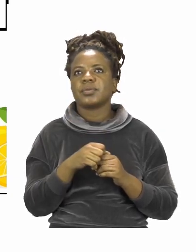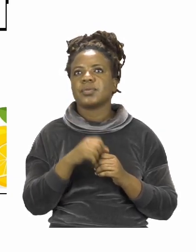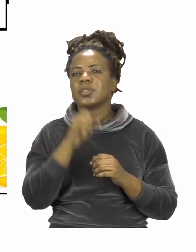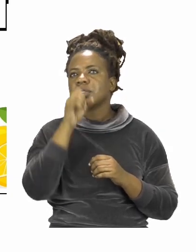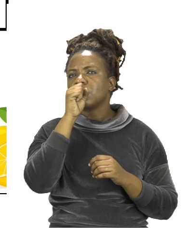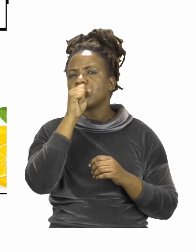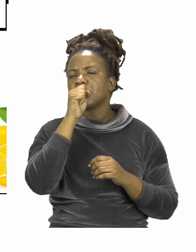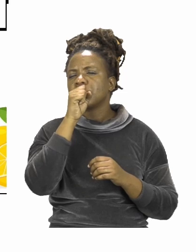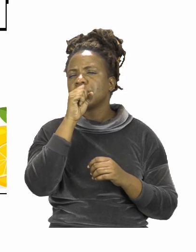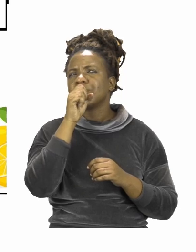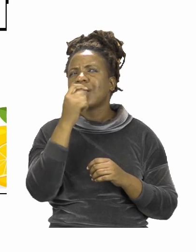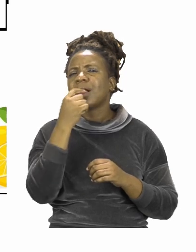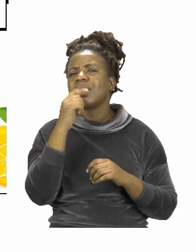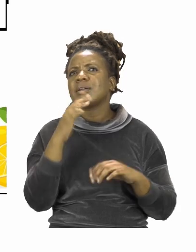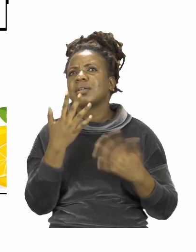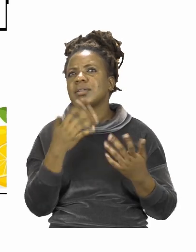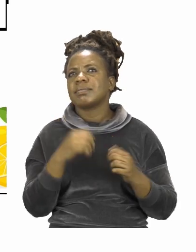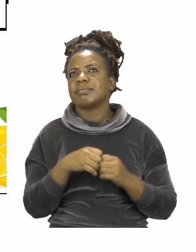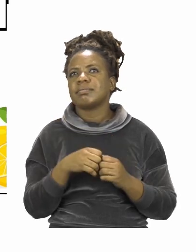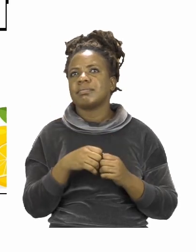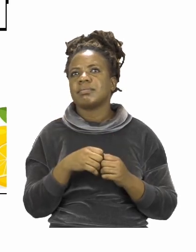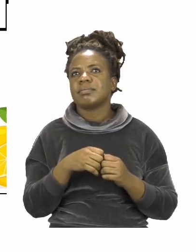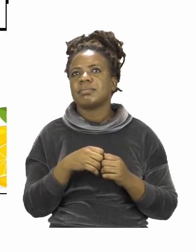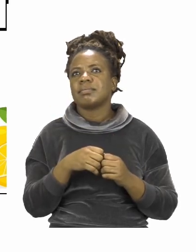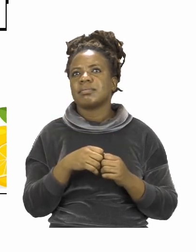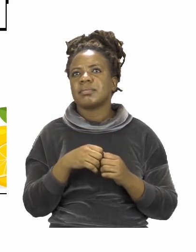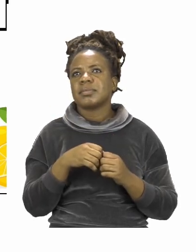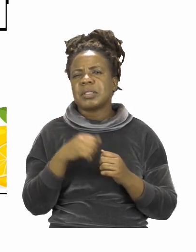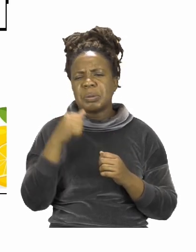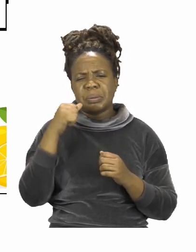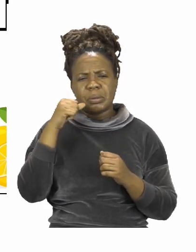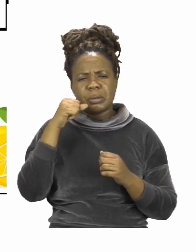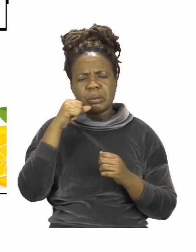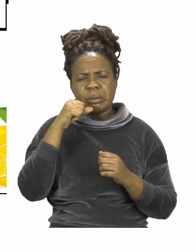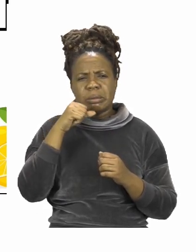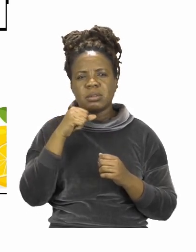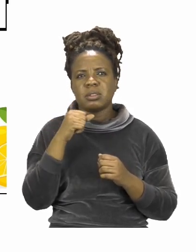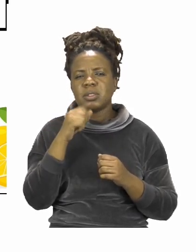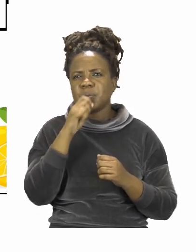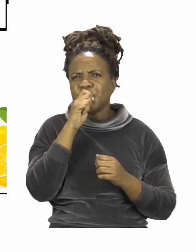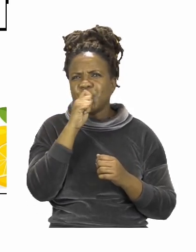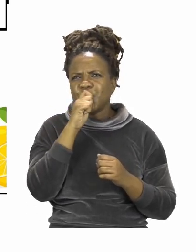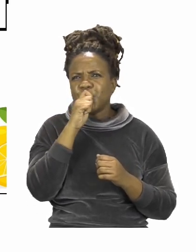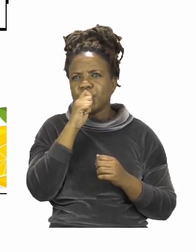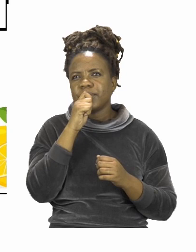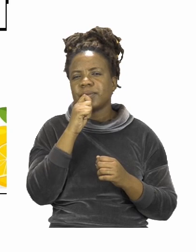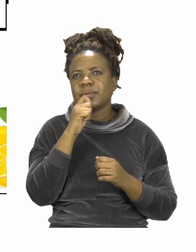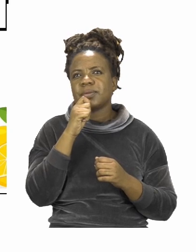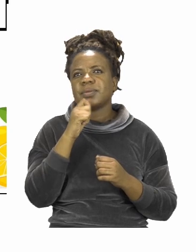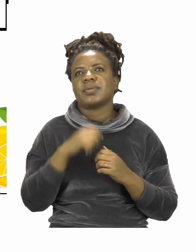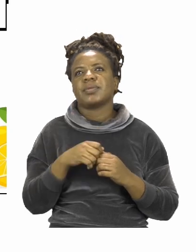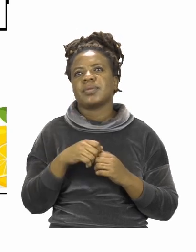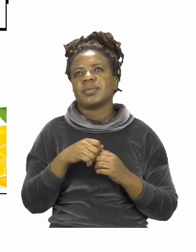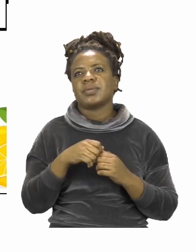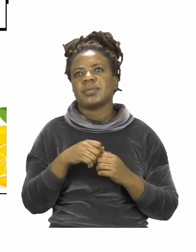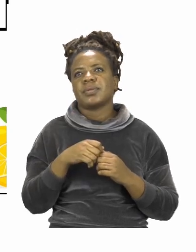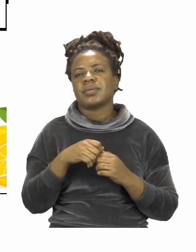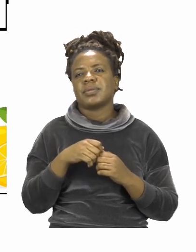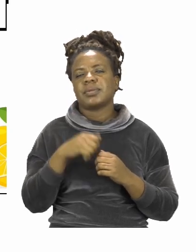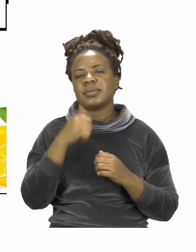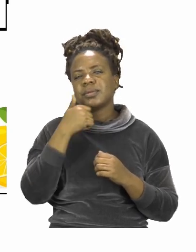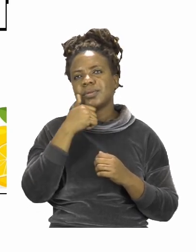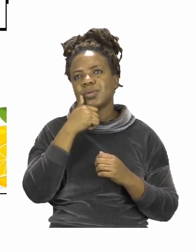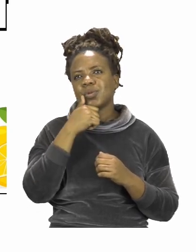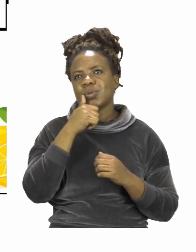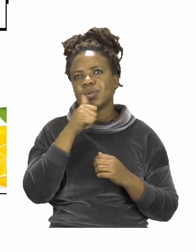taste? Is it A, bitter, B, sour, or